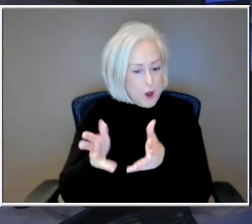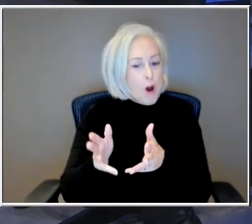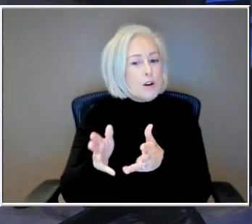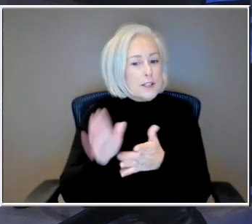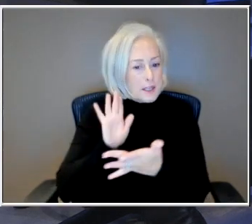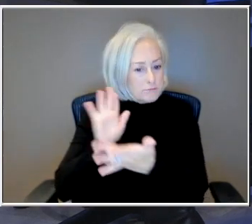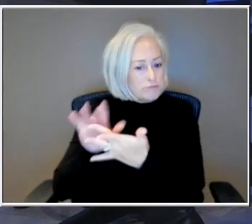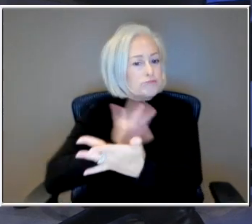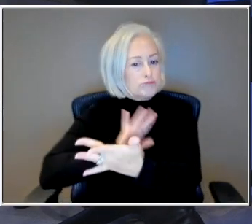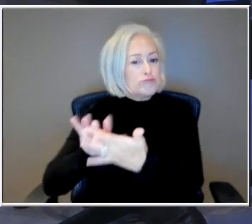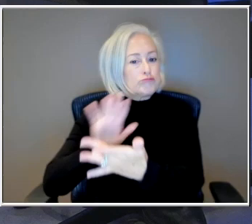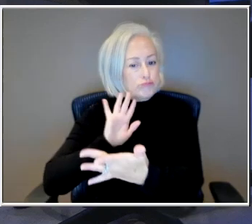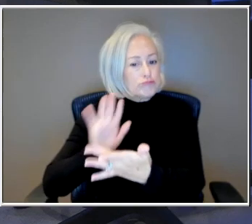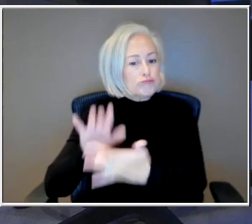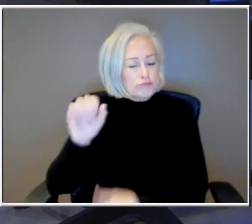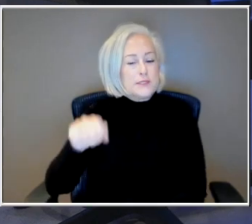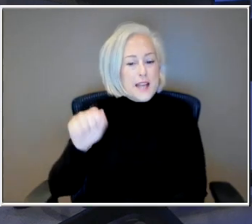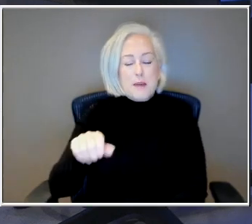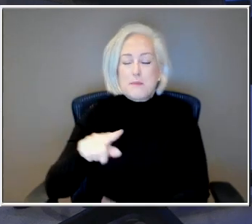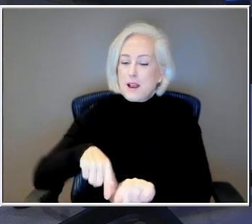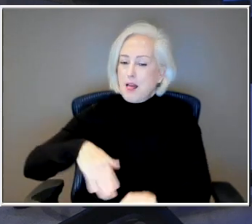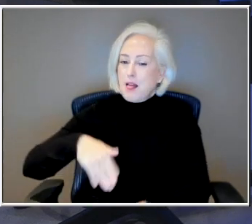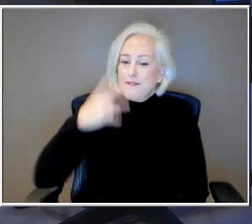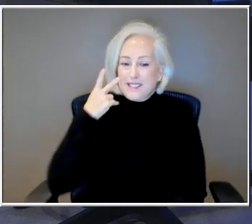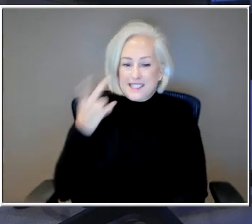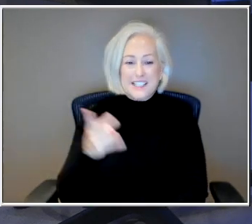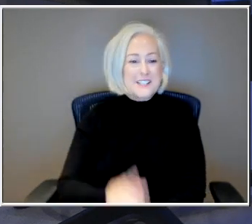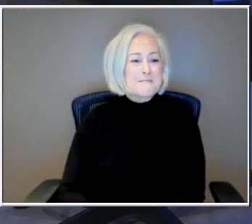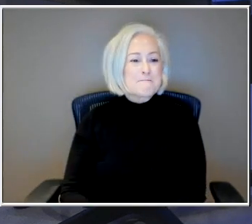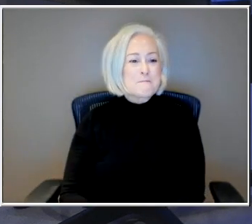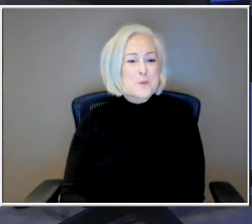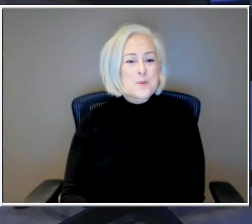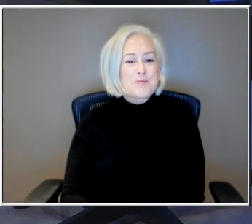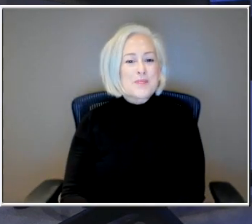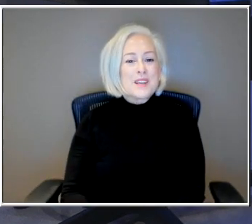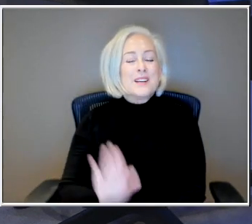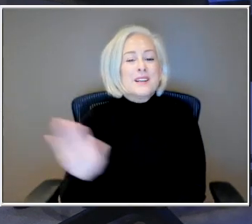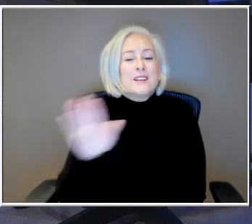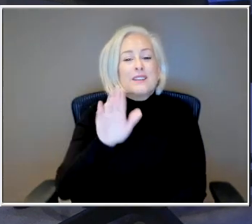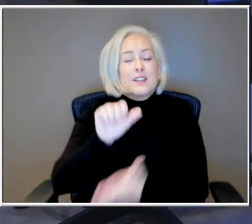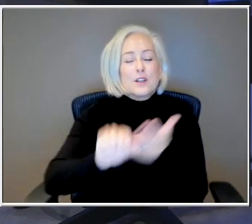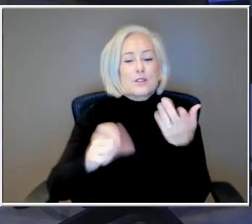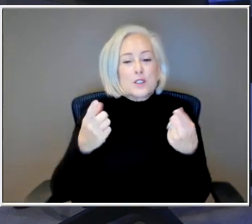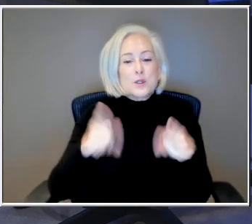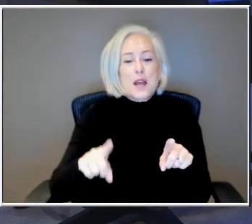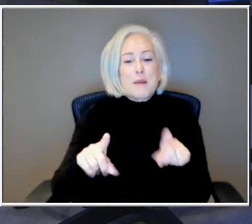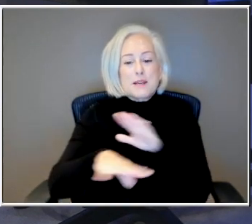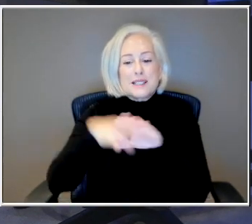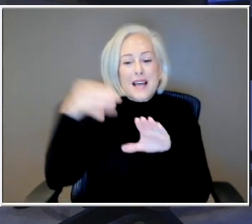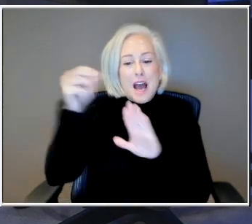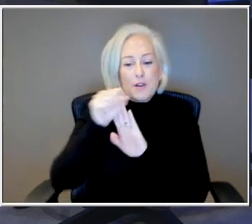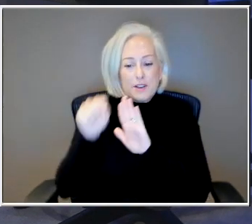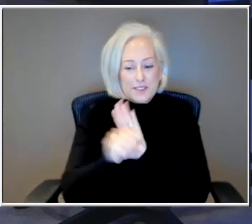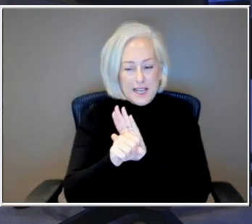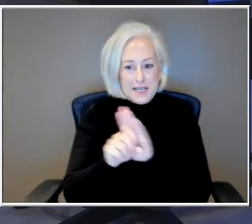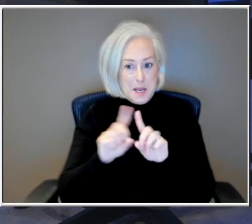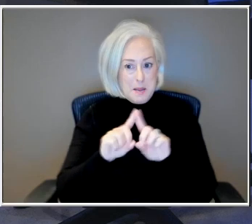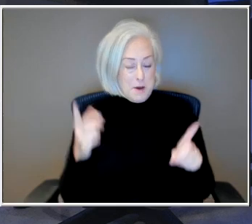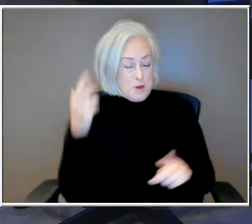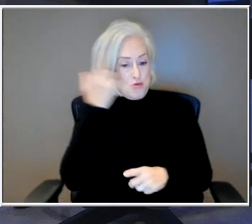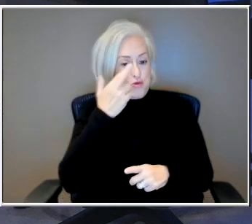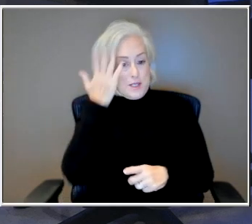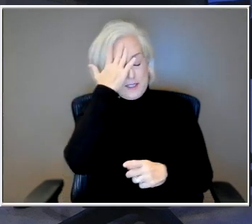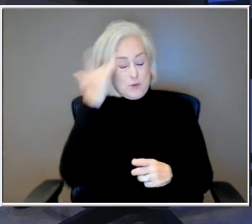to have you all together today. As we mentioned, their surgeries took place out of state, but the reason that we are here talking today is to